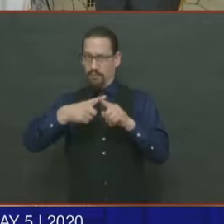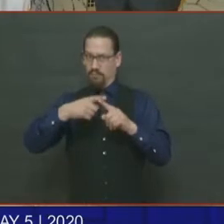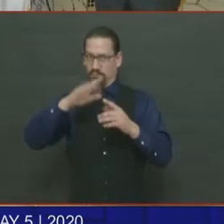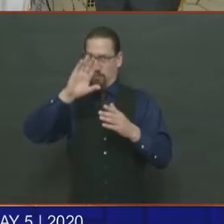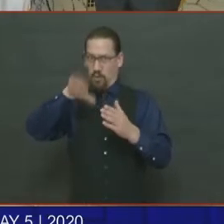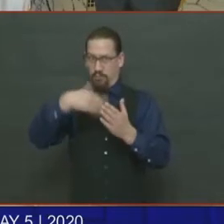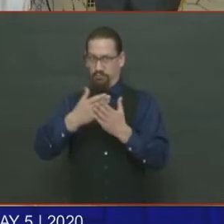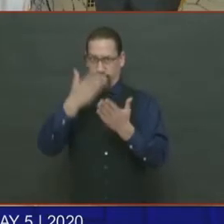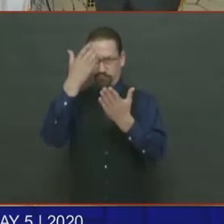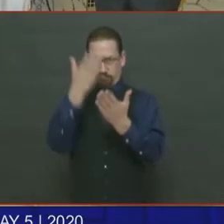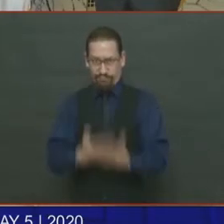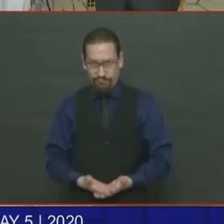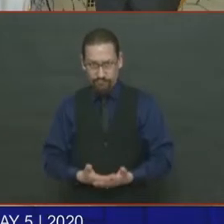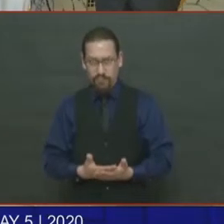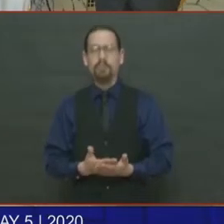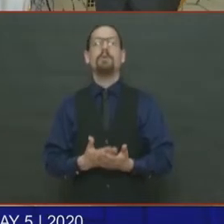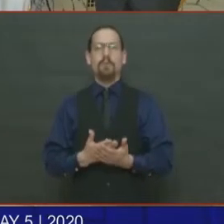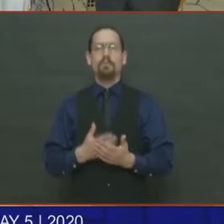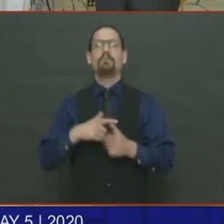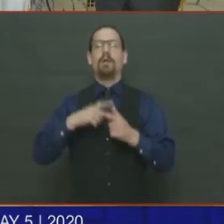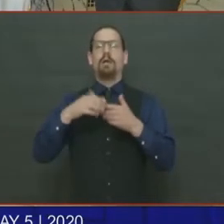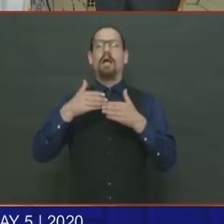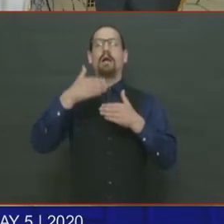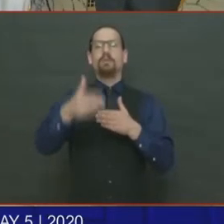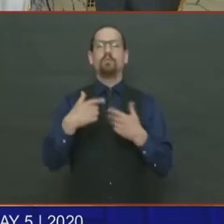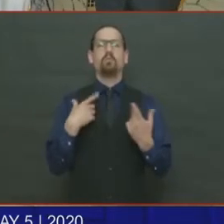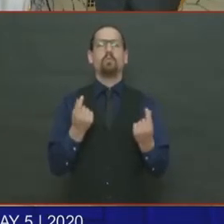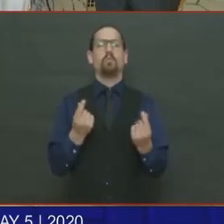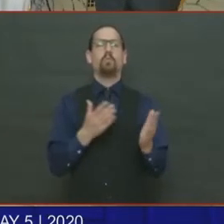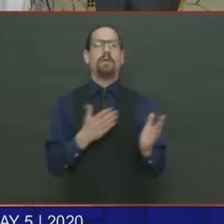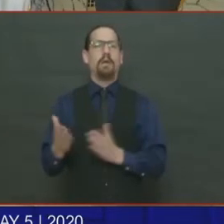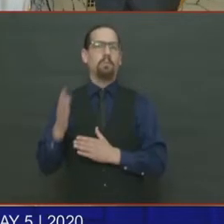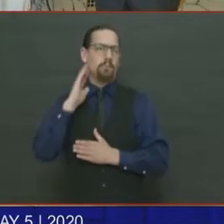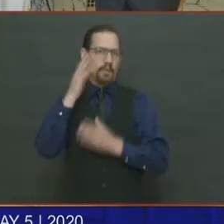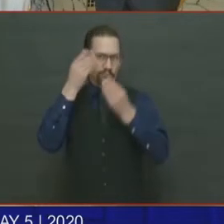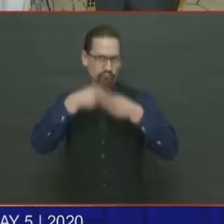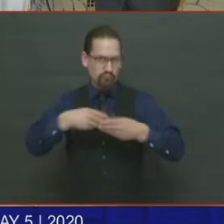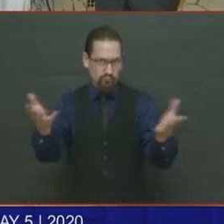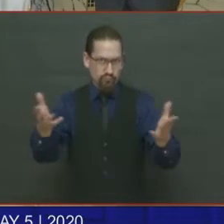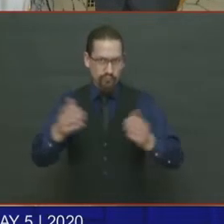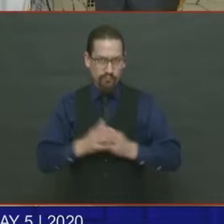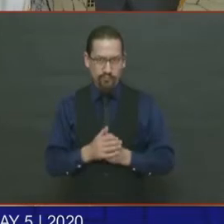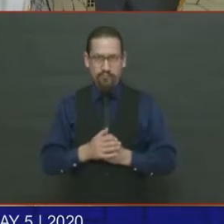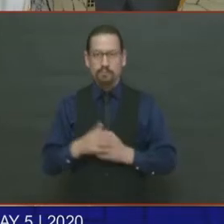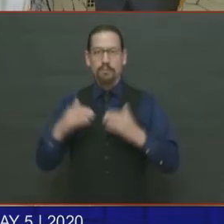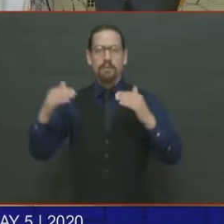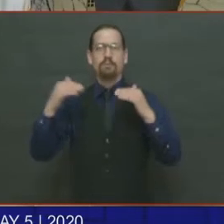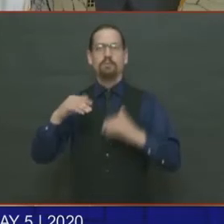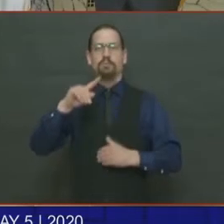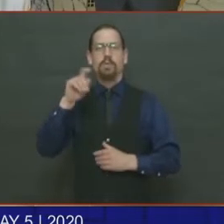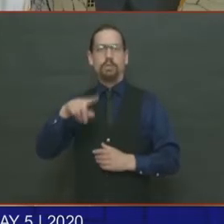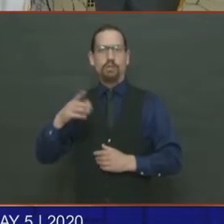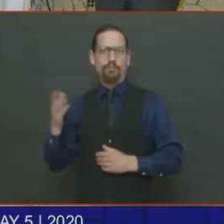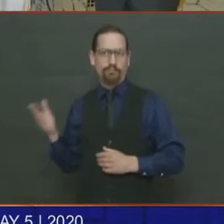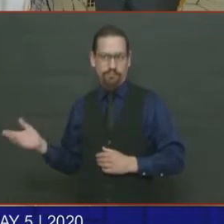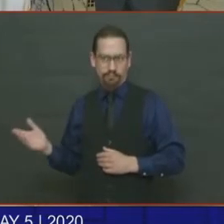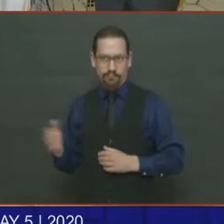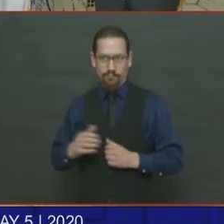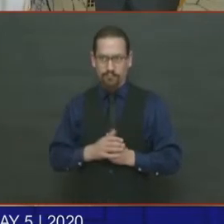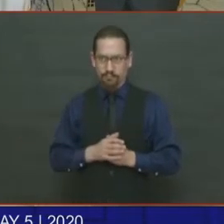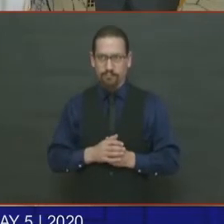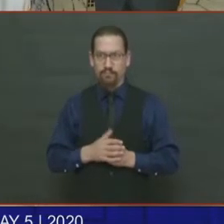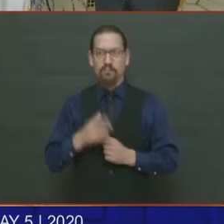asks, since golf courses are open, can golf driving ranges open on Saturday? Also, can you touch on the thoughtful video by